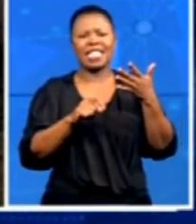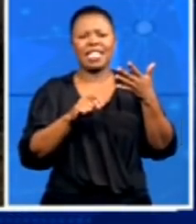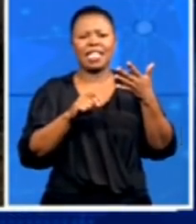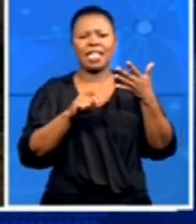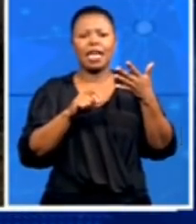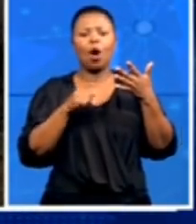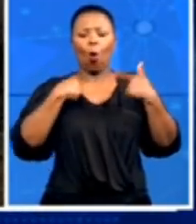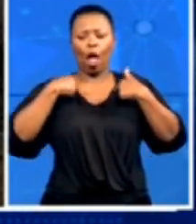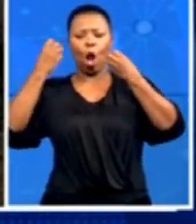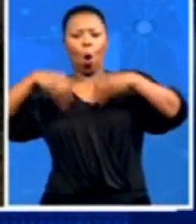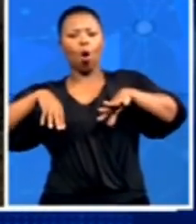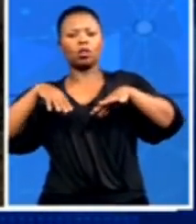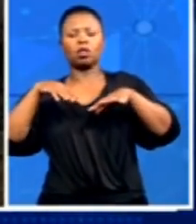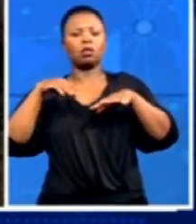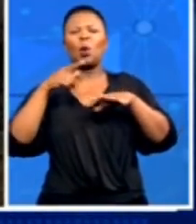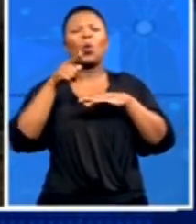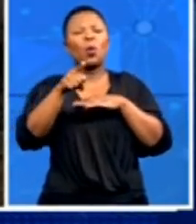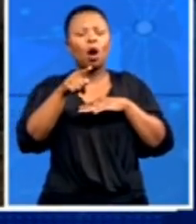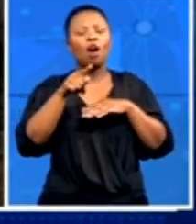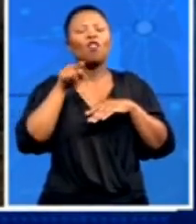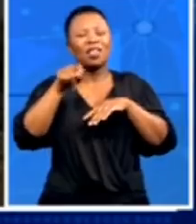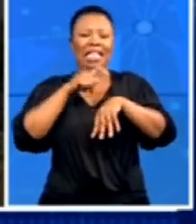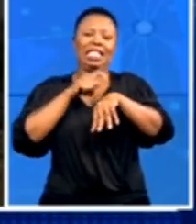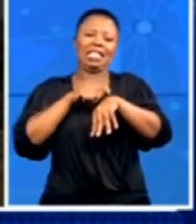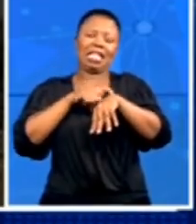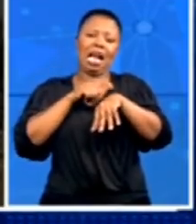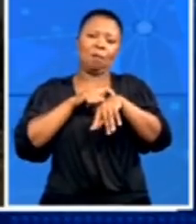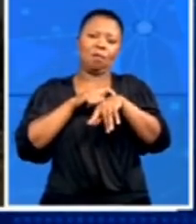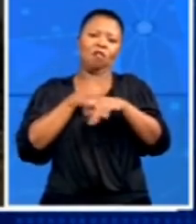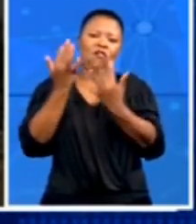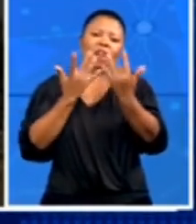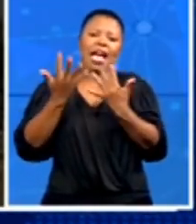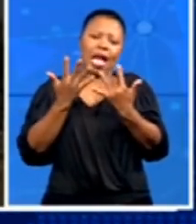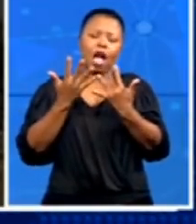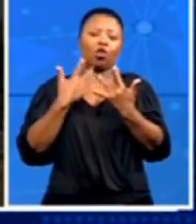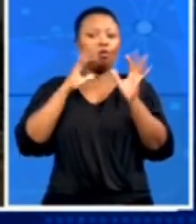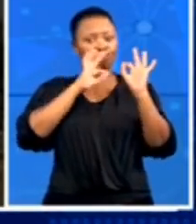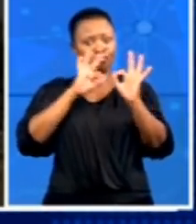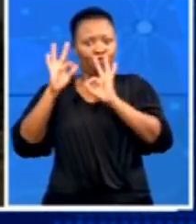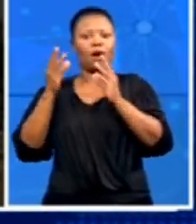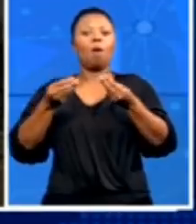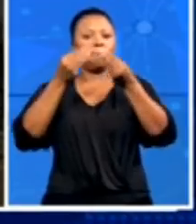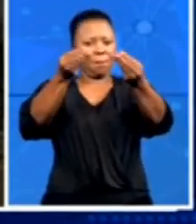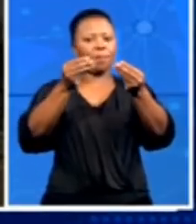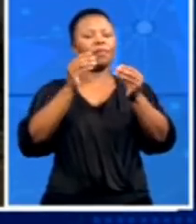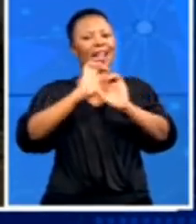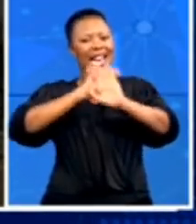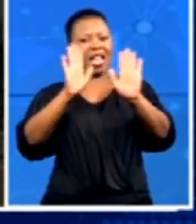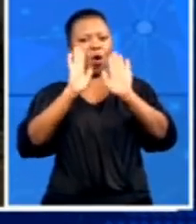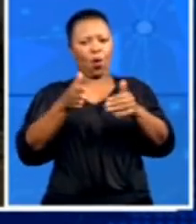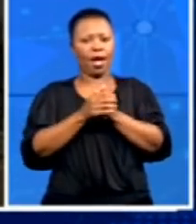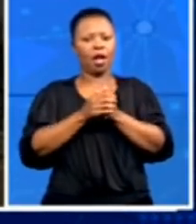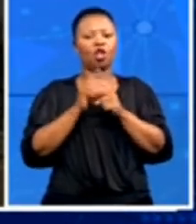of this fire. So I'm just saying, I want to reassure South Africans, and I do